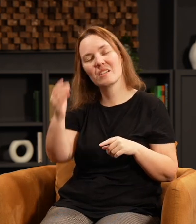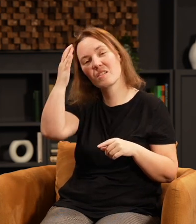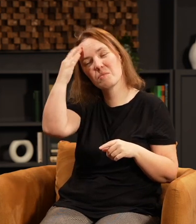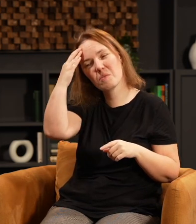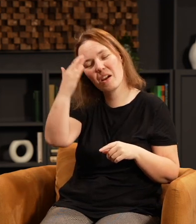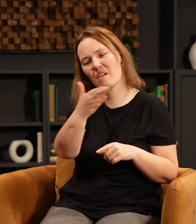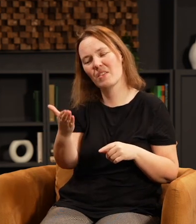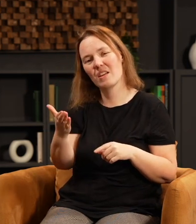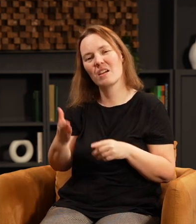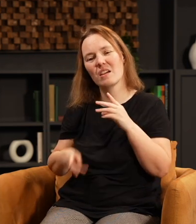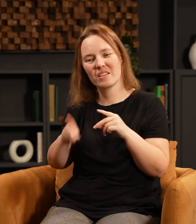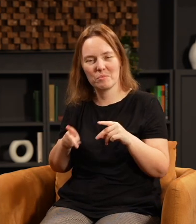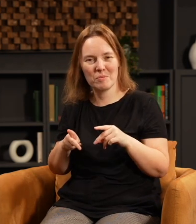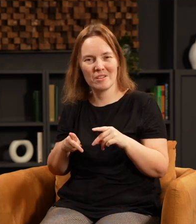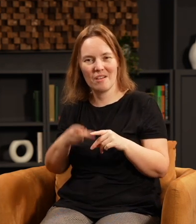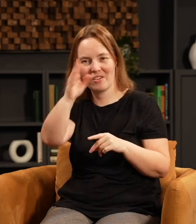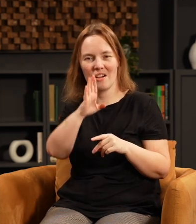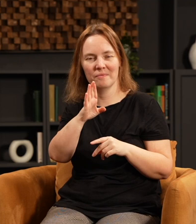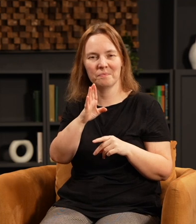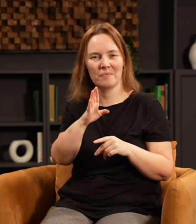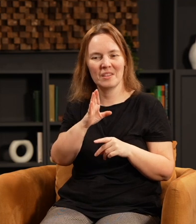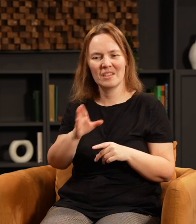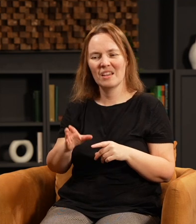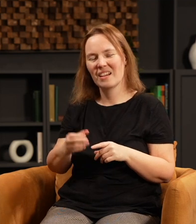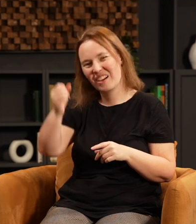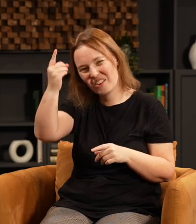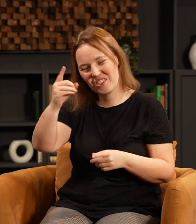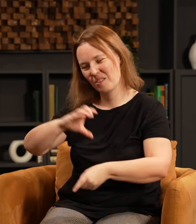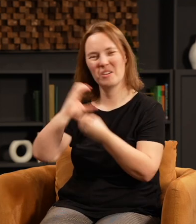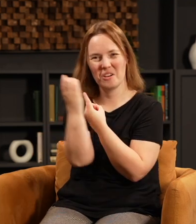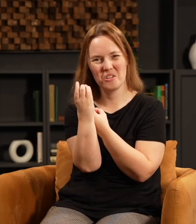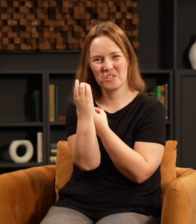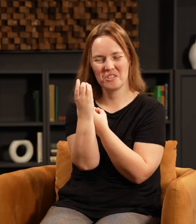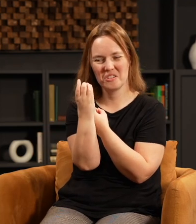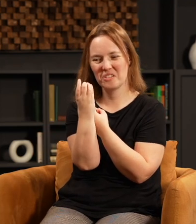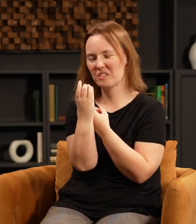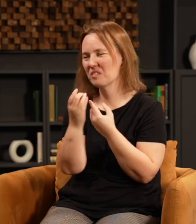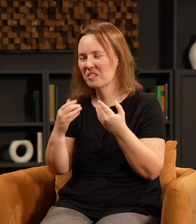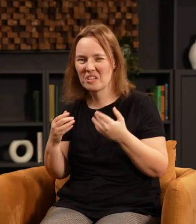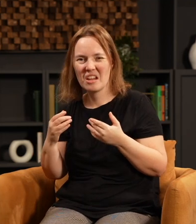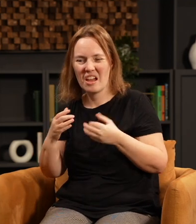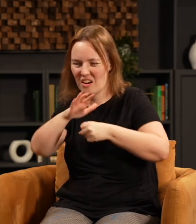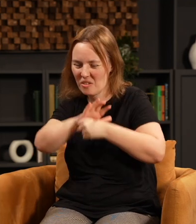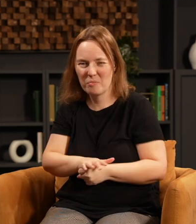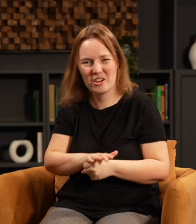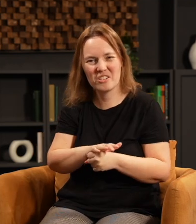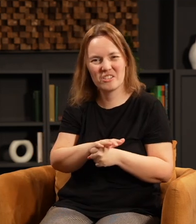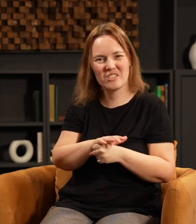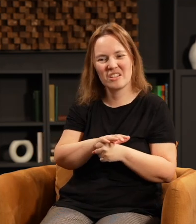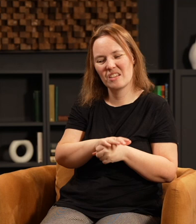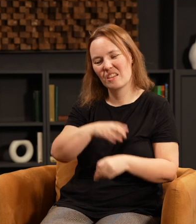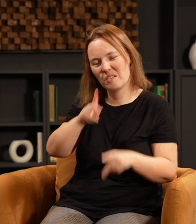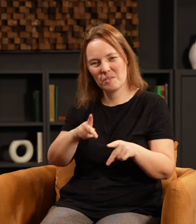as the people of God, I understand what our culture is going through, and I understand all the pressures that people allow to get placed upon them, especially those who don't